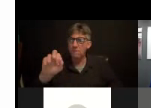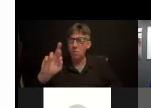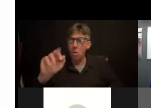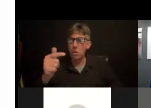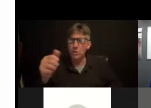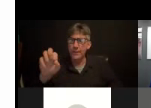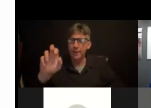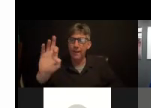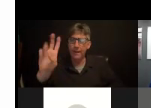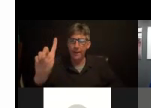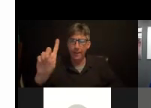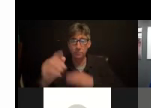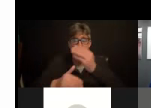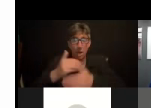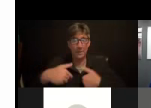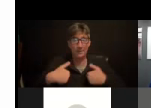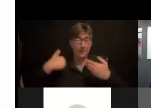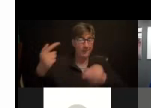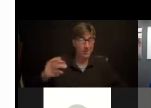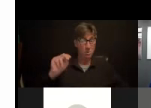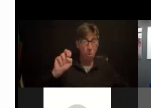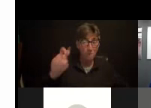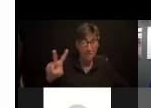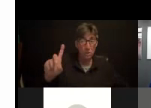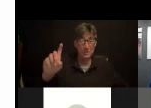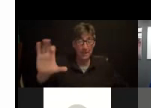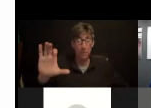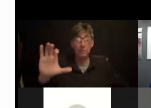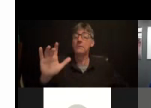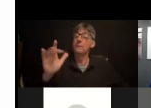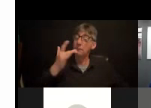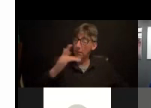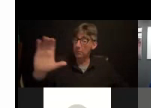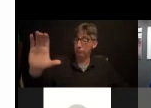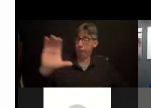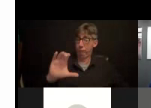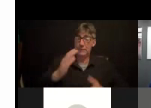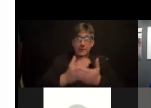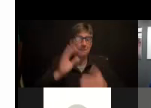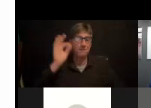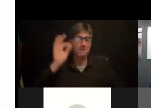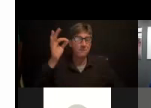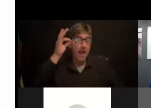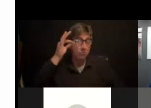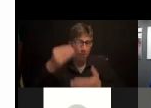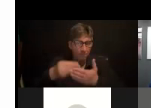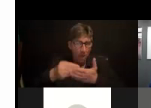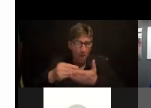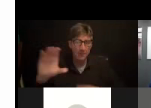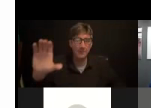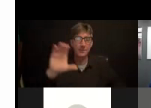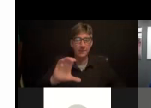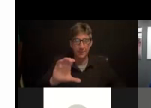December, we have received some additional federal funding, which means that we will be offsetting, rather not